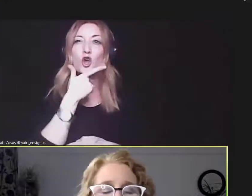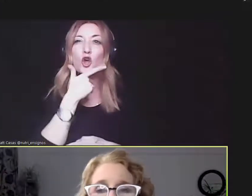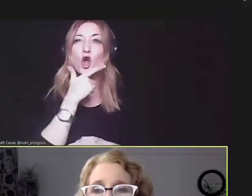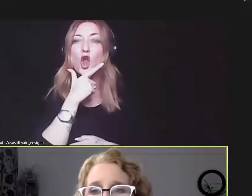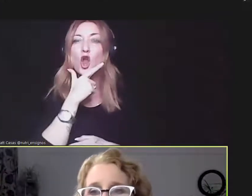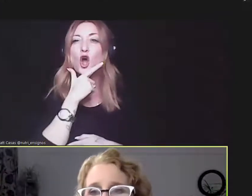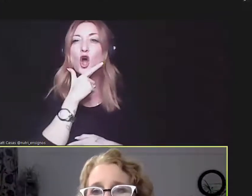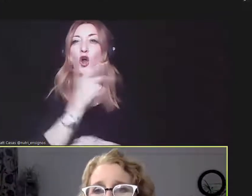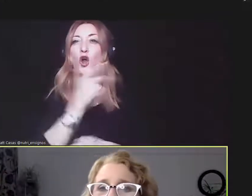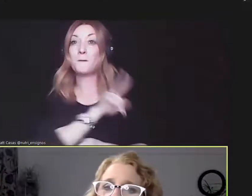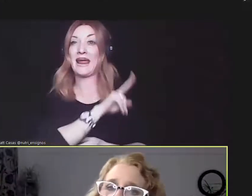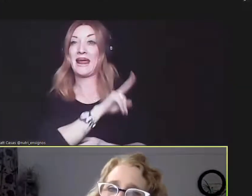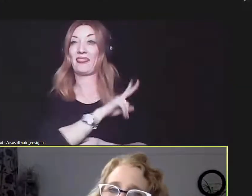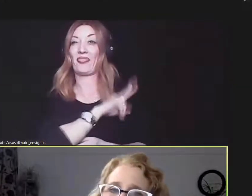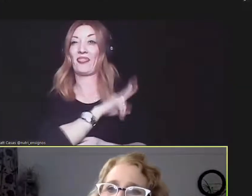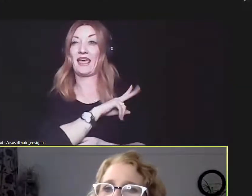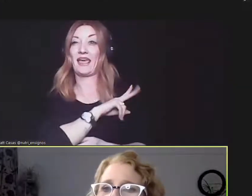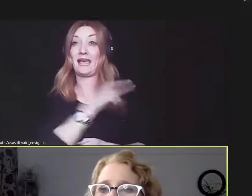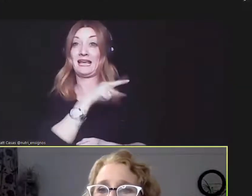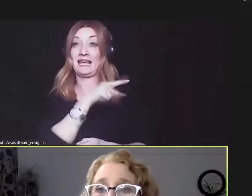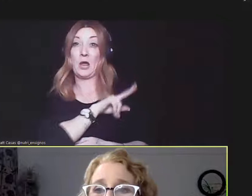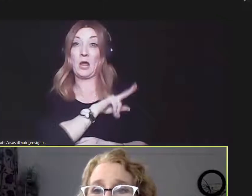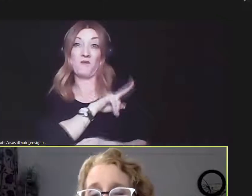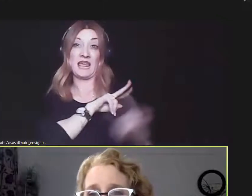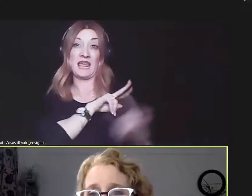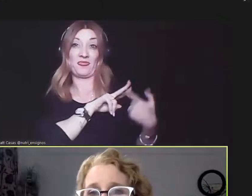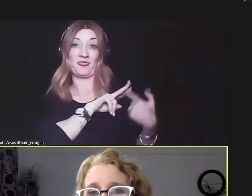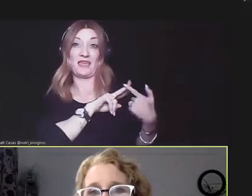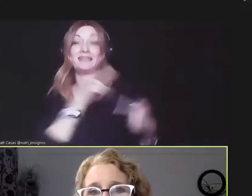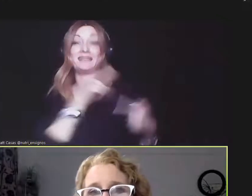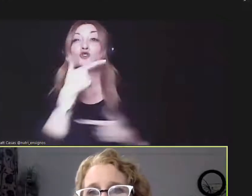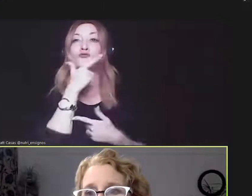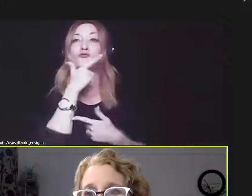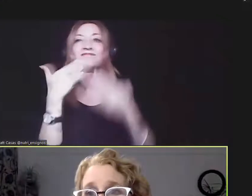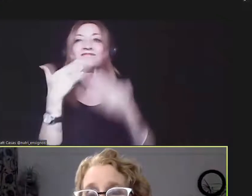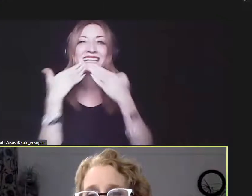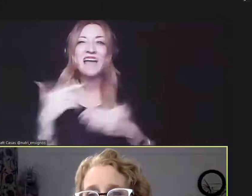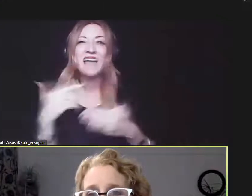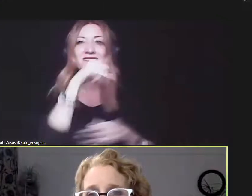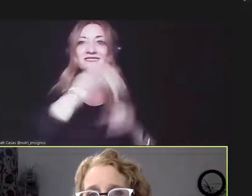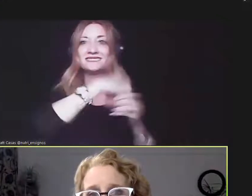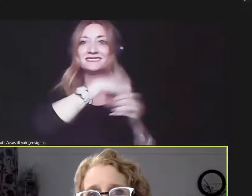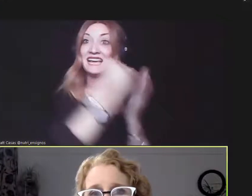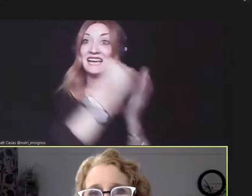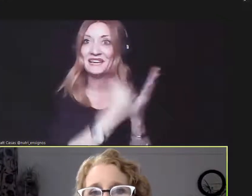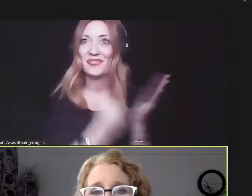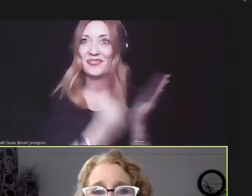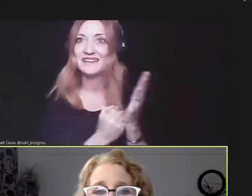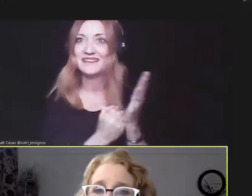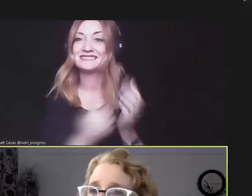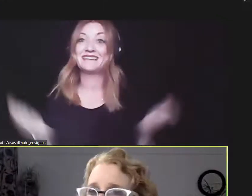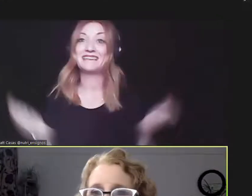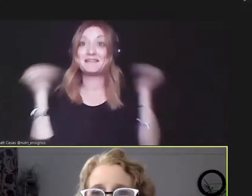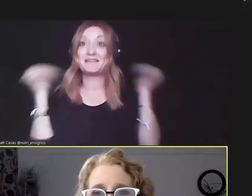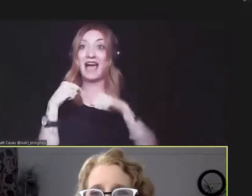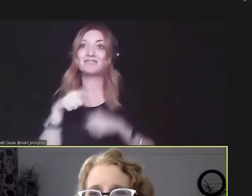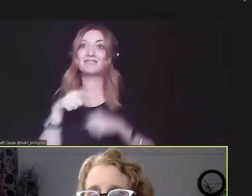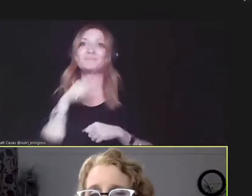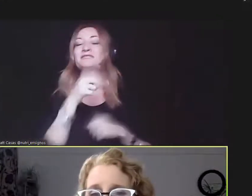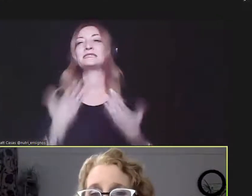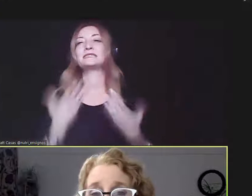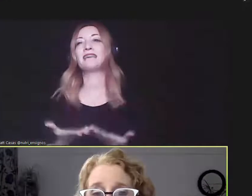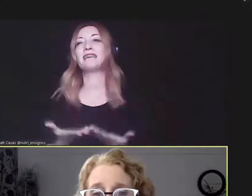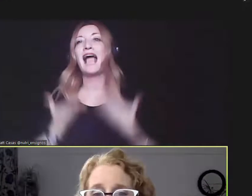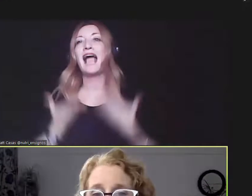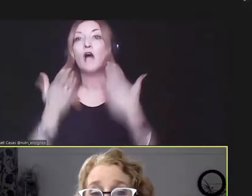wound healing and actually reduces odors in the colon area. So this is a